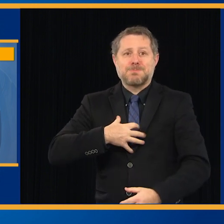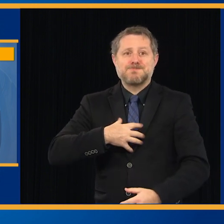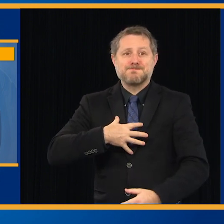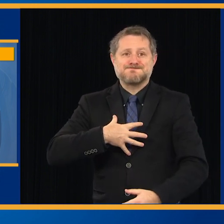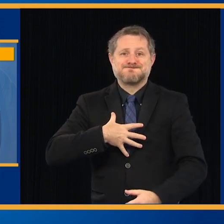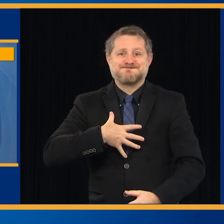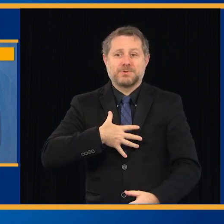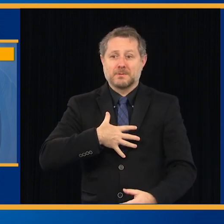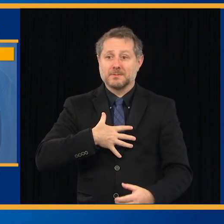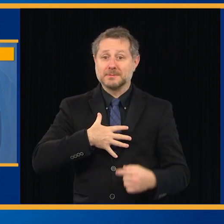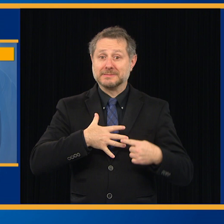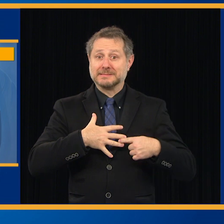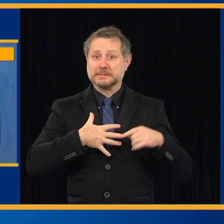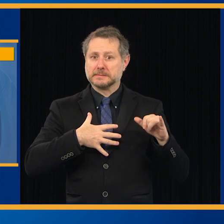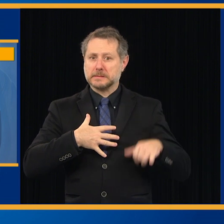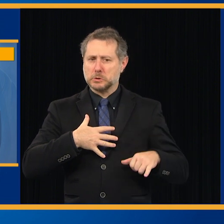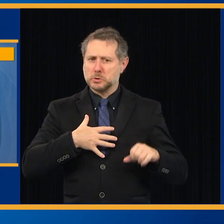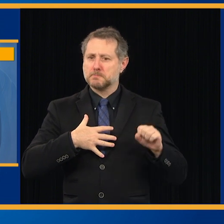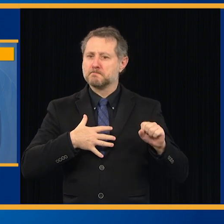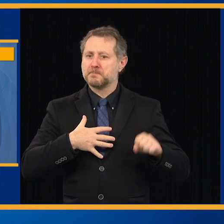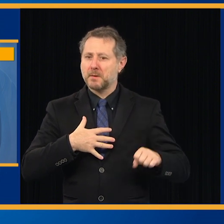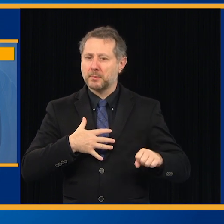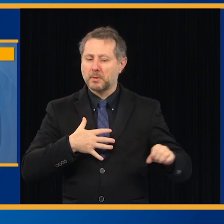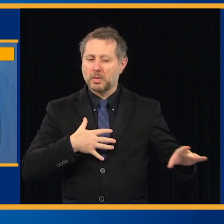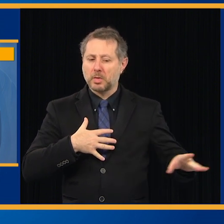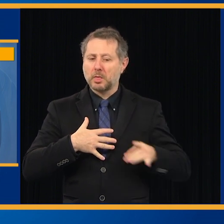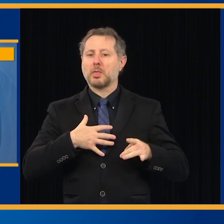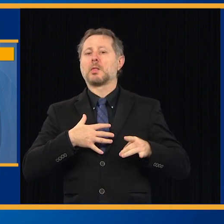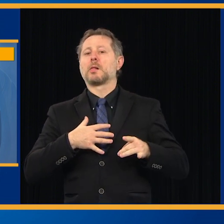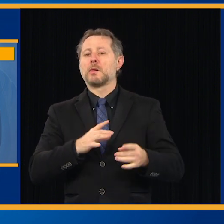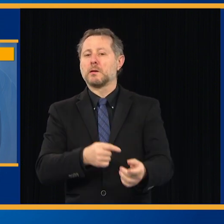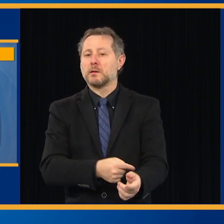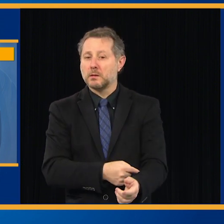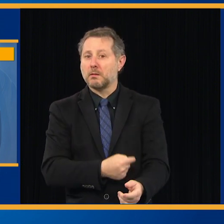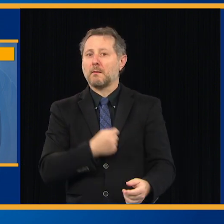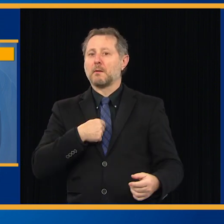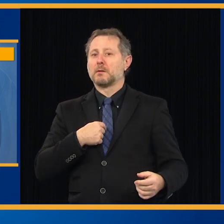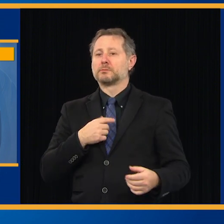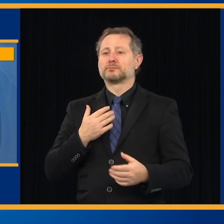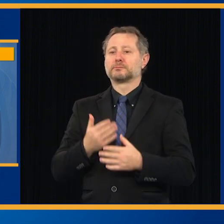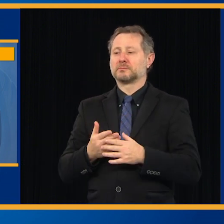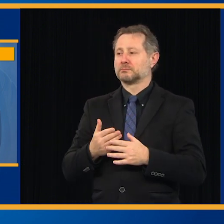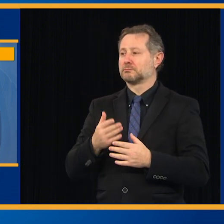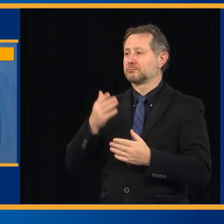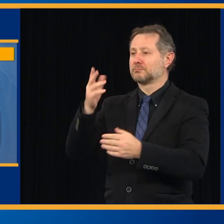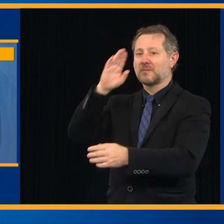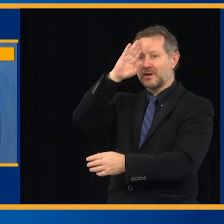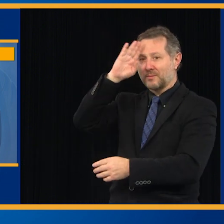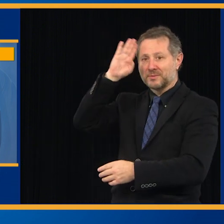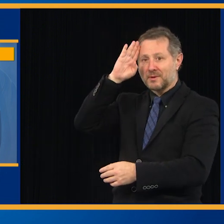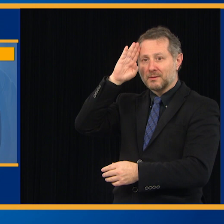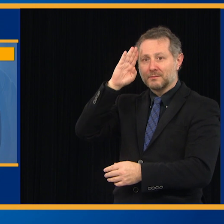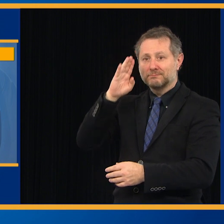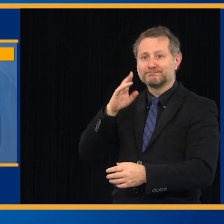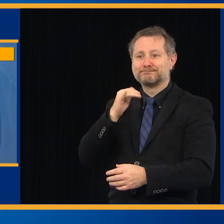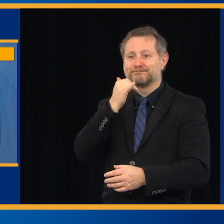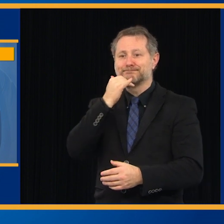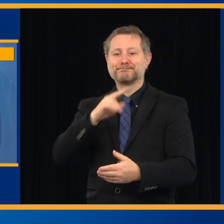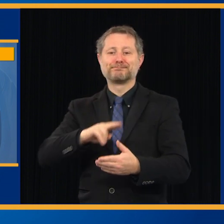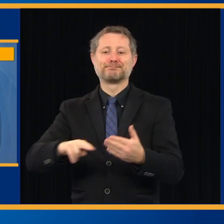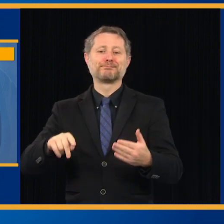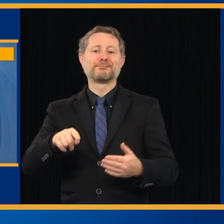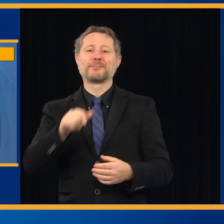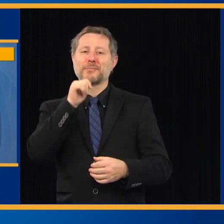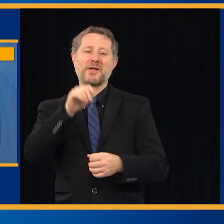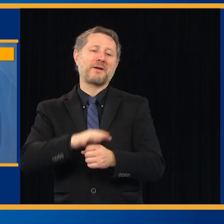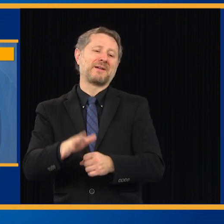It's possible that these cases were coming in and were not diagnosed as related to COVID because